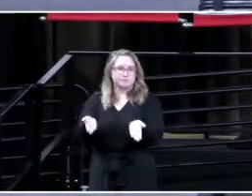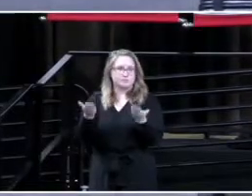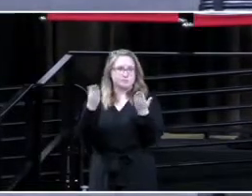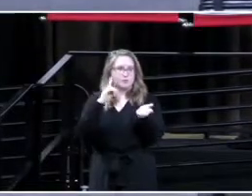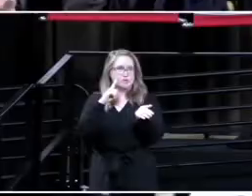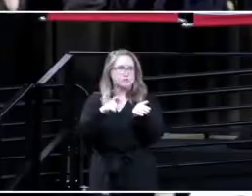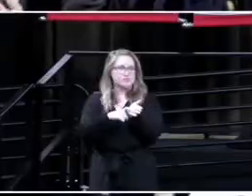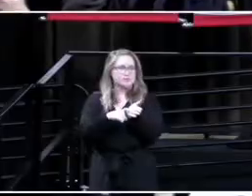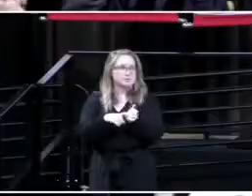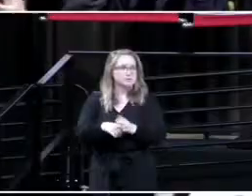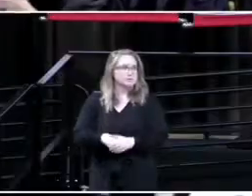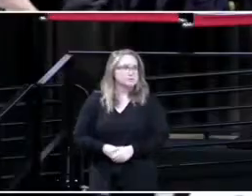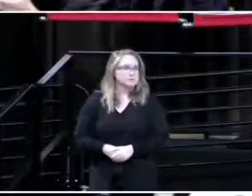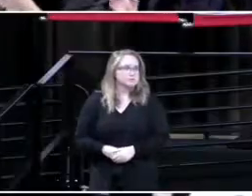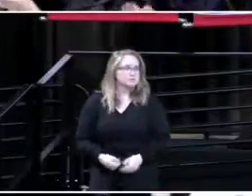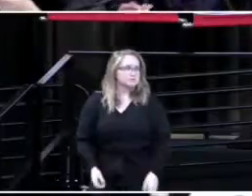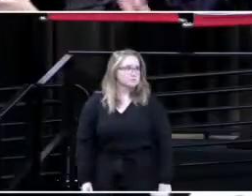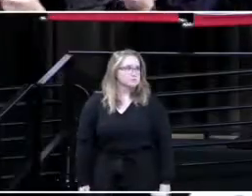recognized.